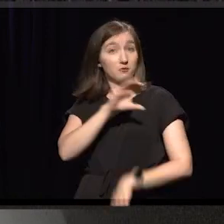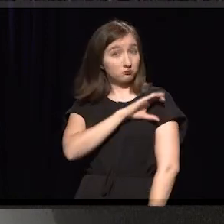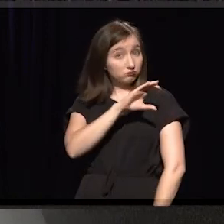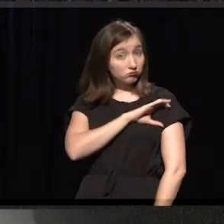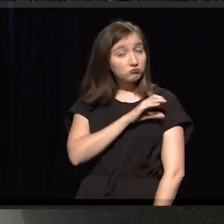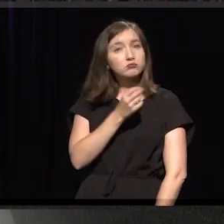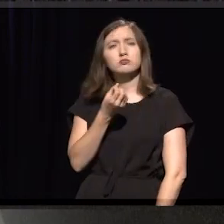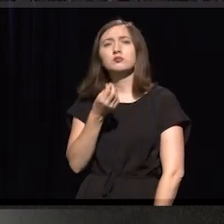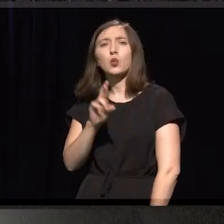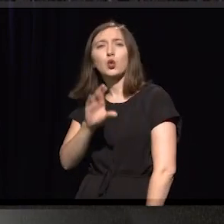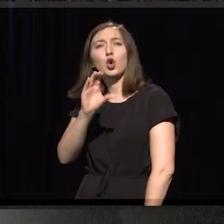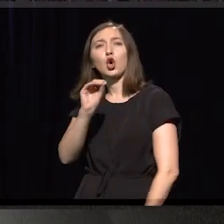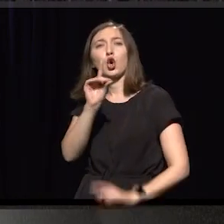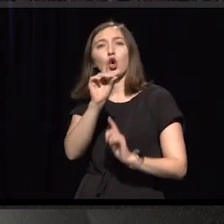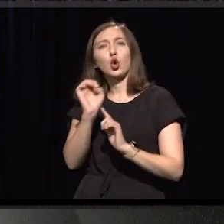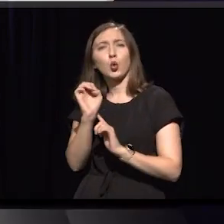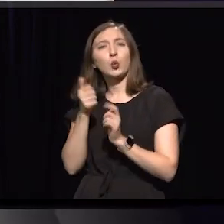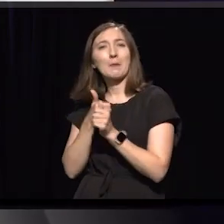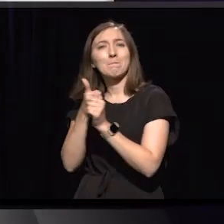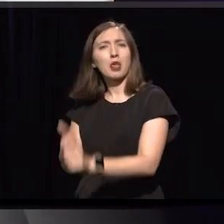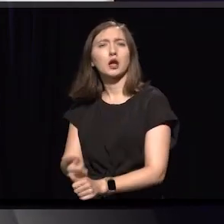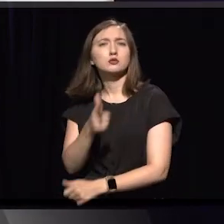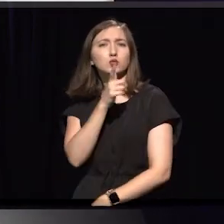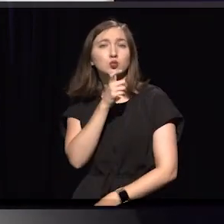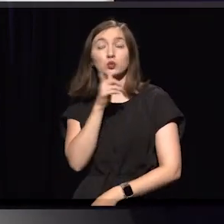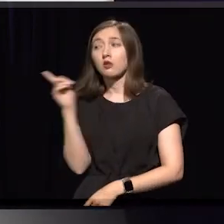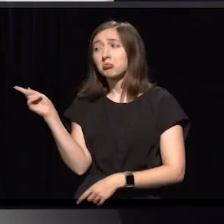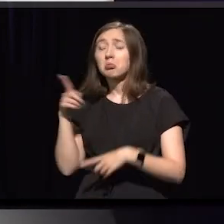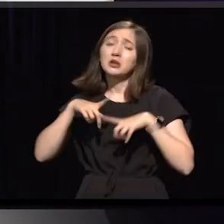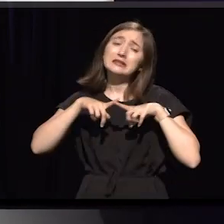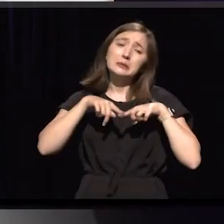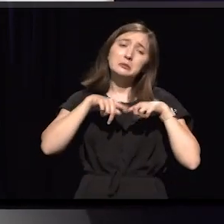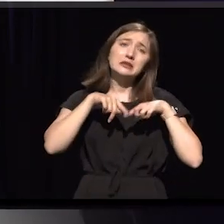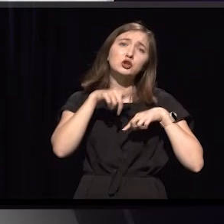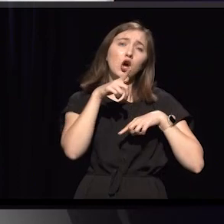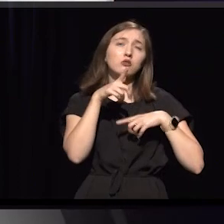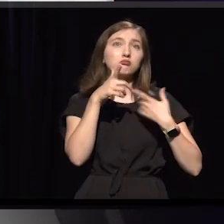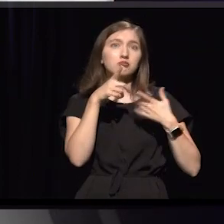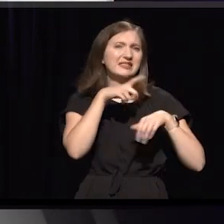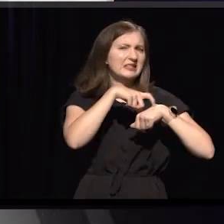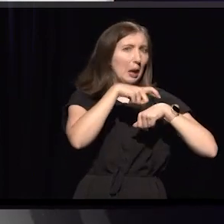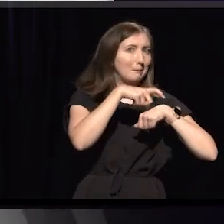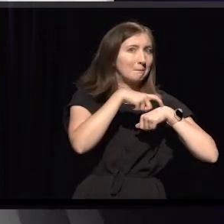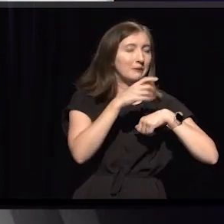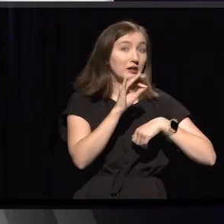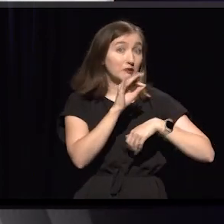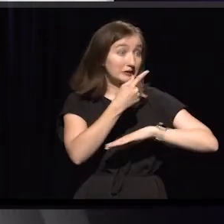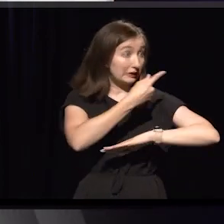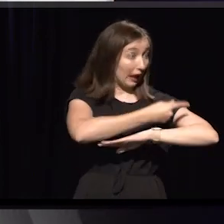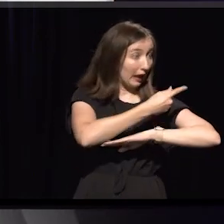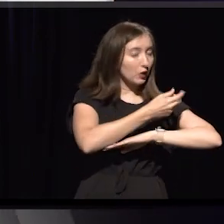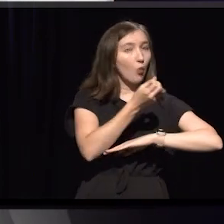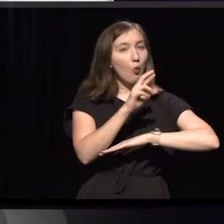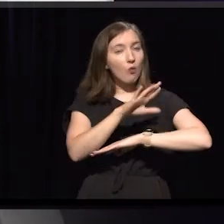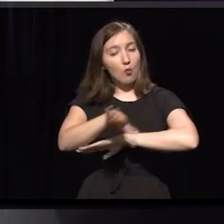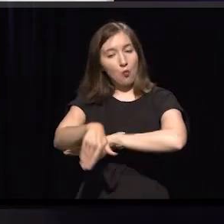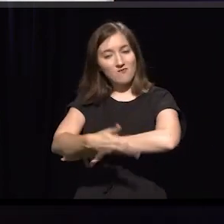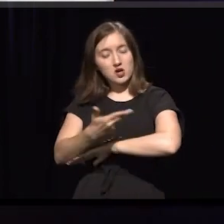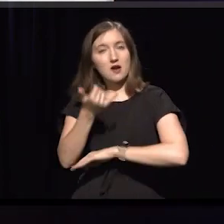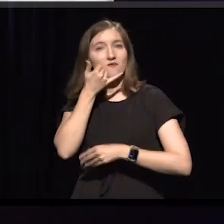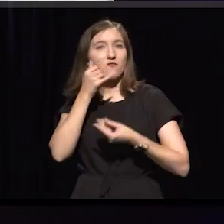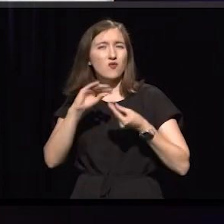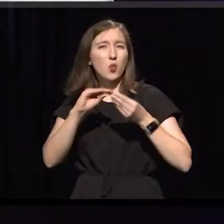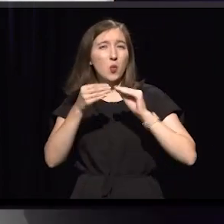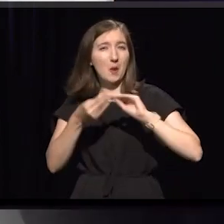on the time of day or weekend, but the number for folks to call if there is a